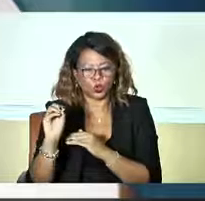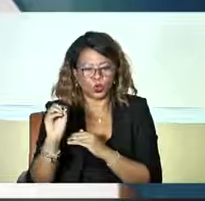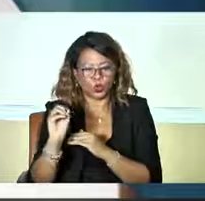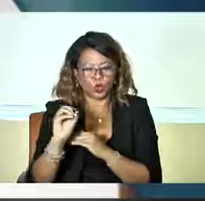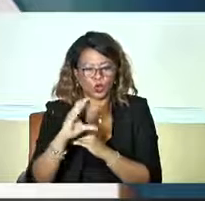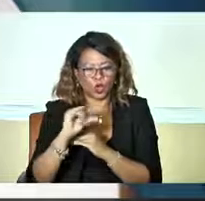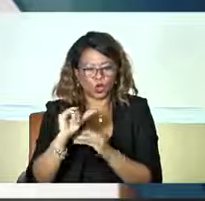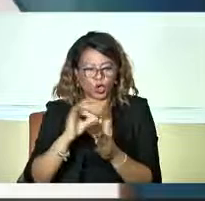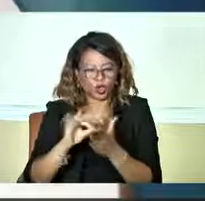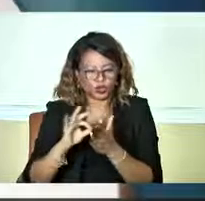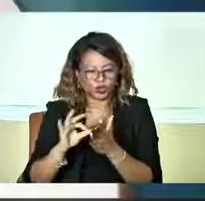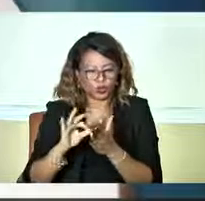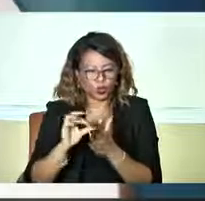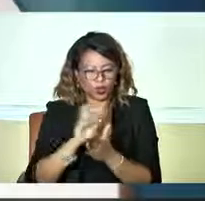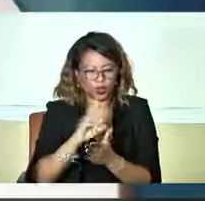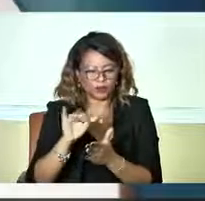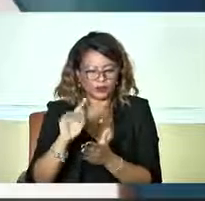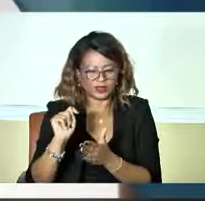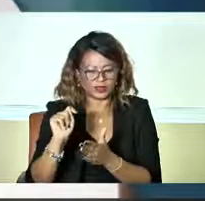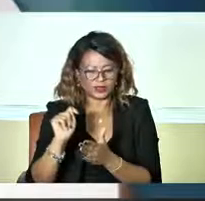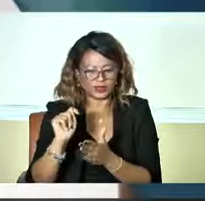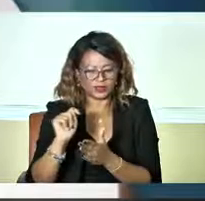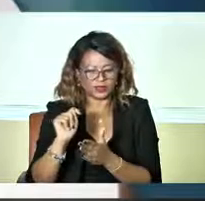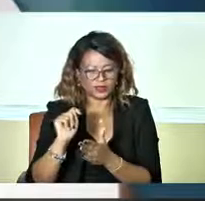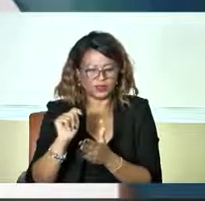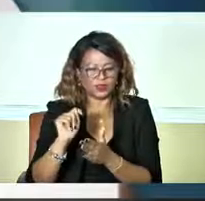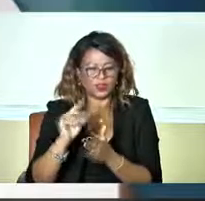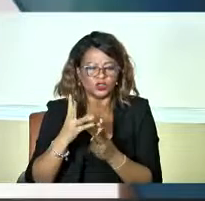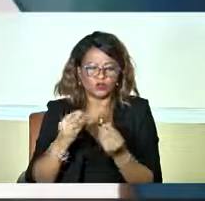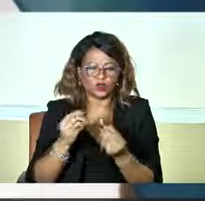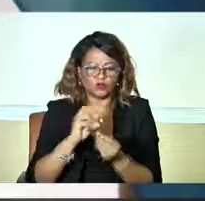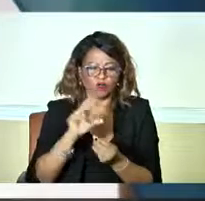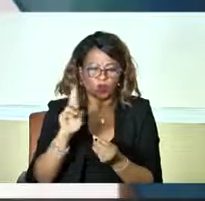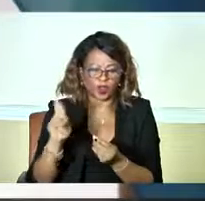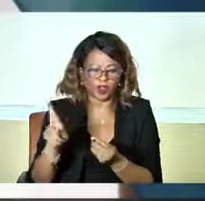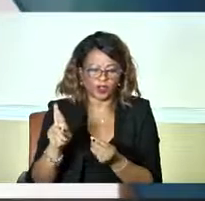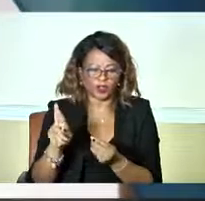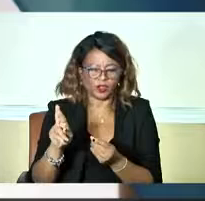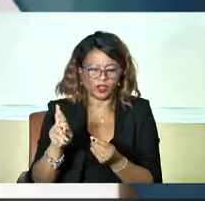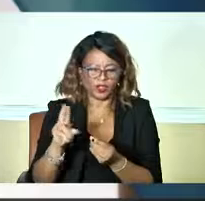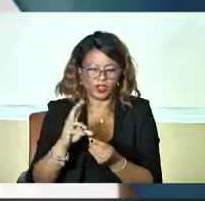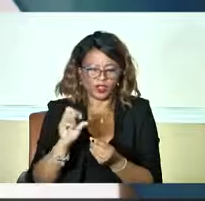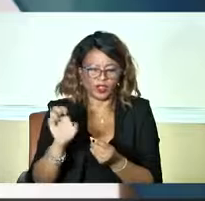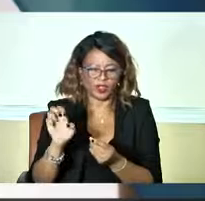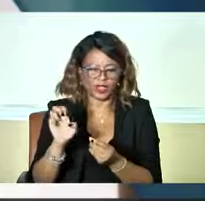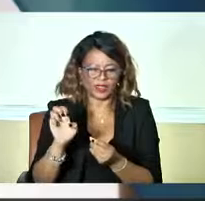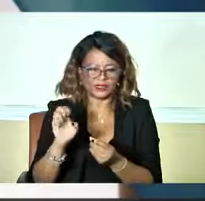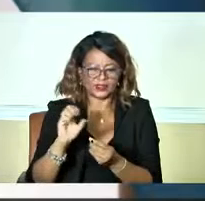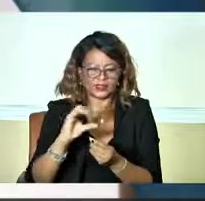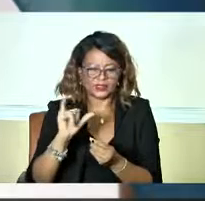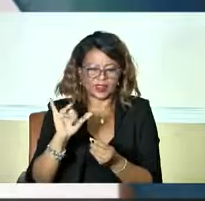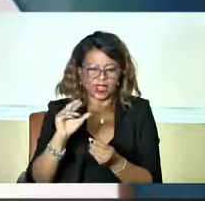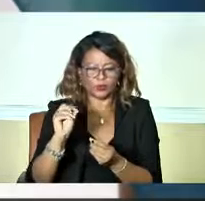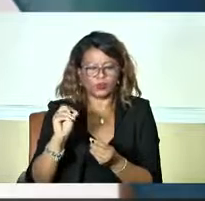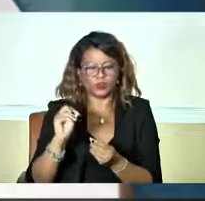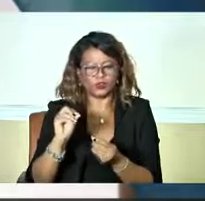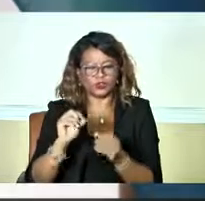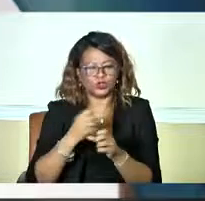CompTIA, website developments, software developments, and cyber security.